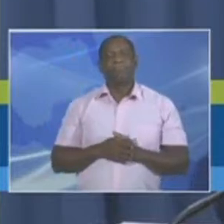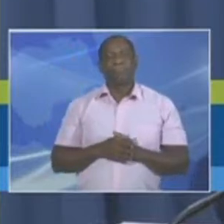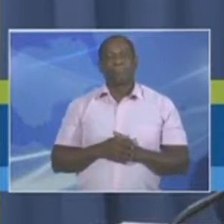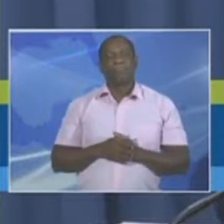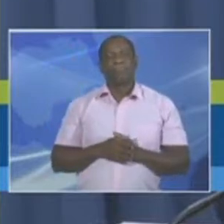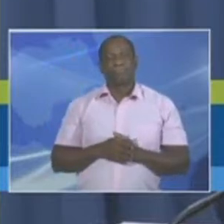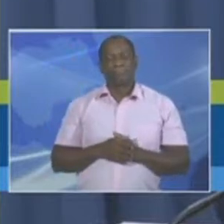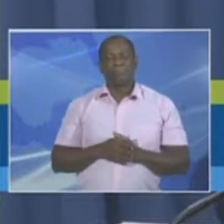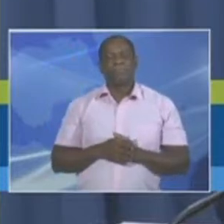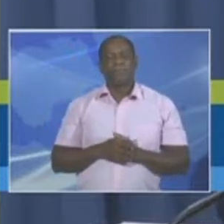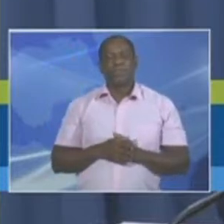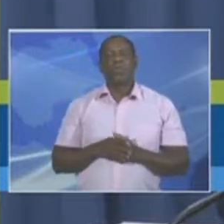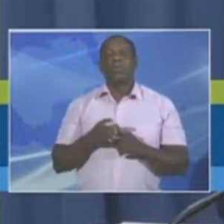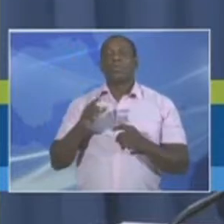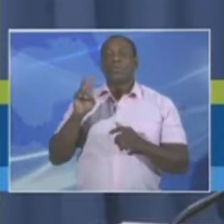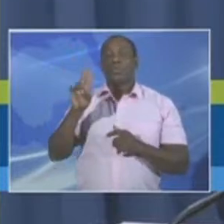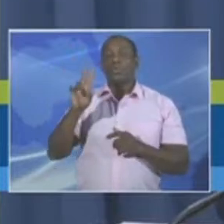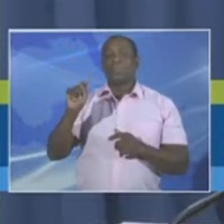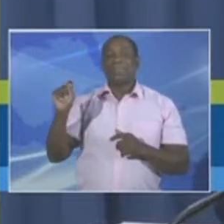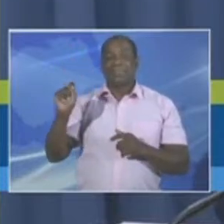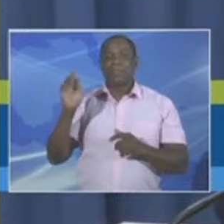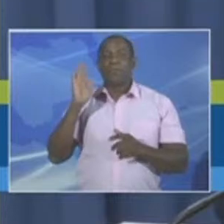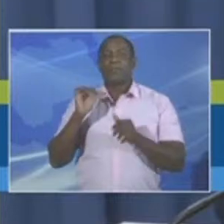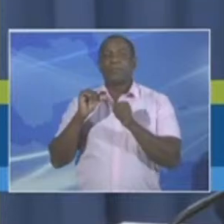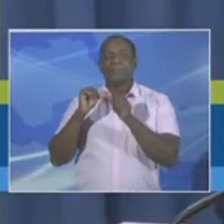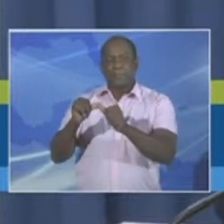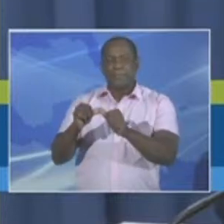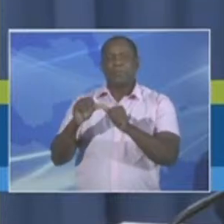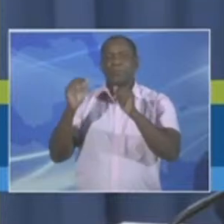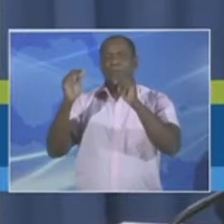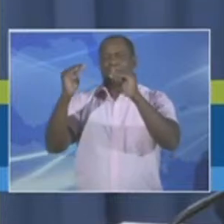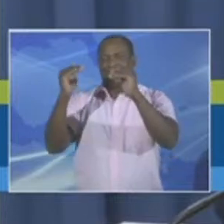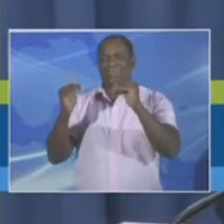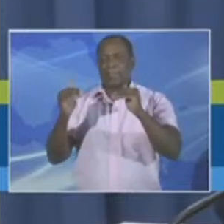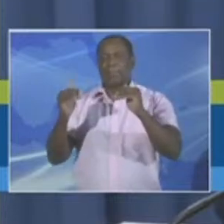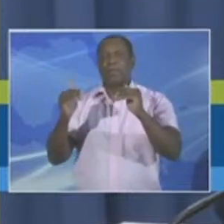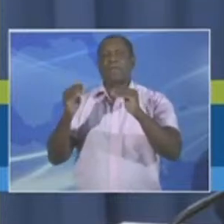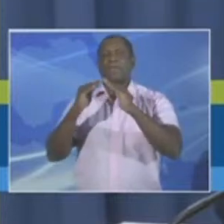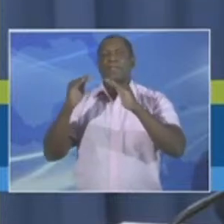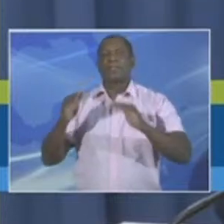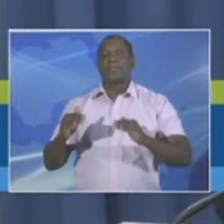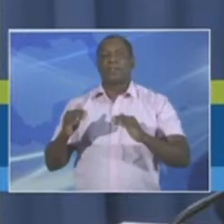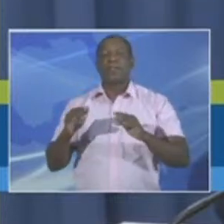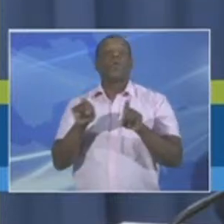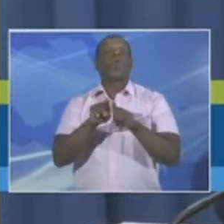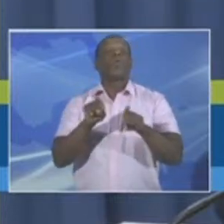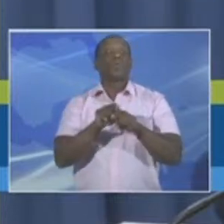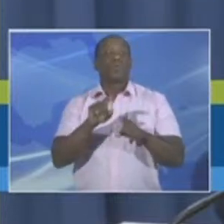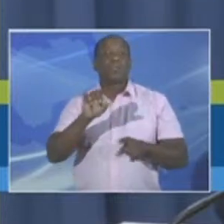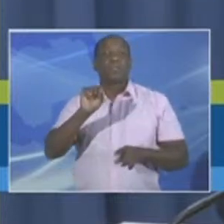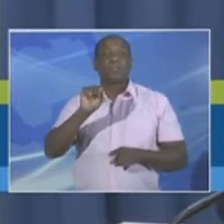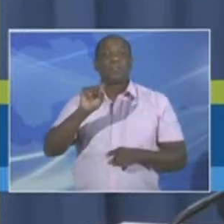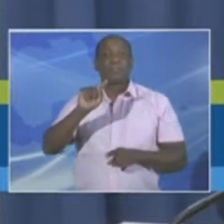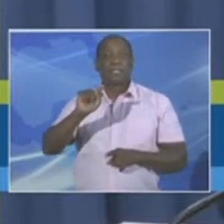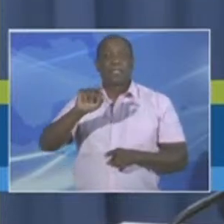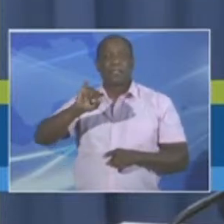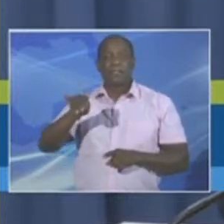it. We will also maintain the St. James Hospital.